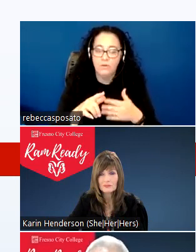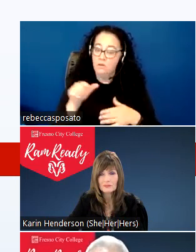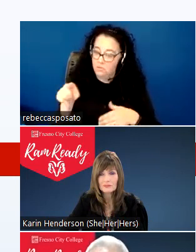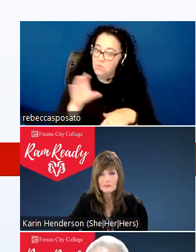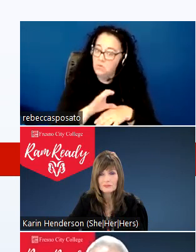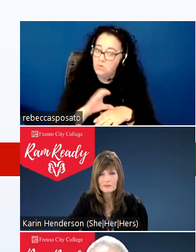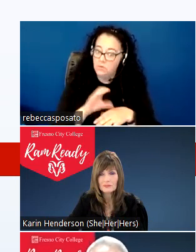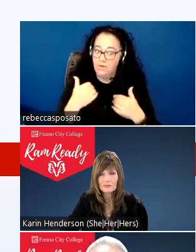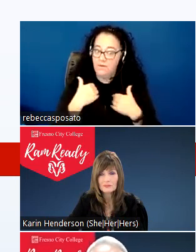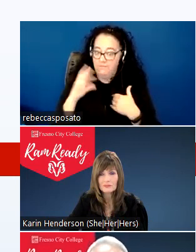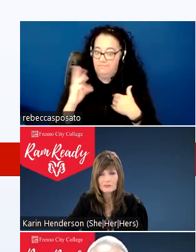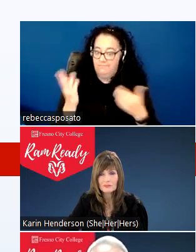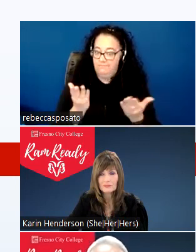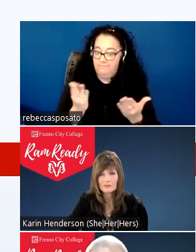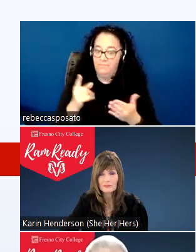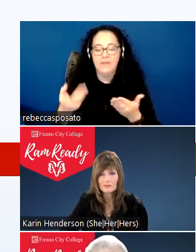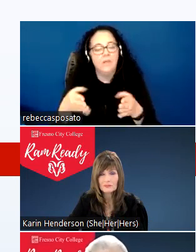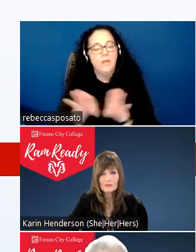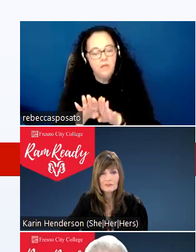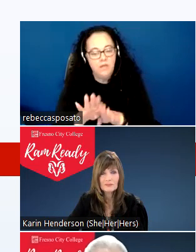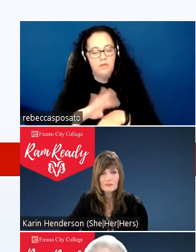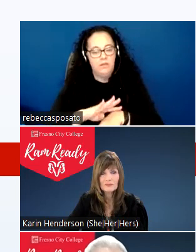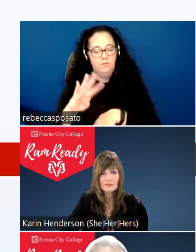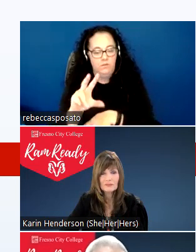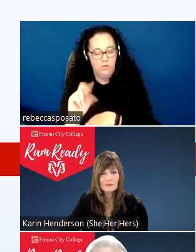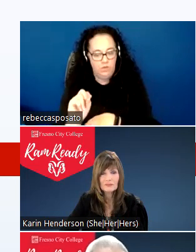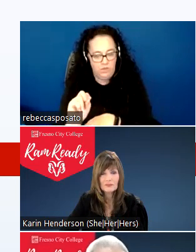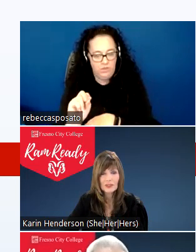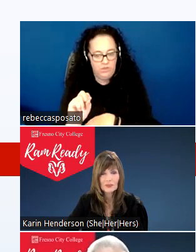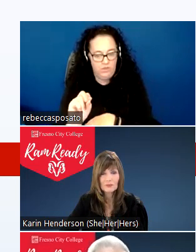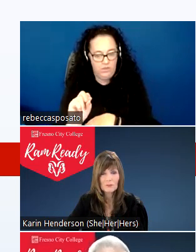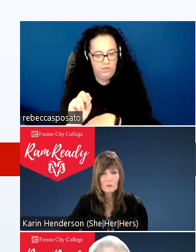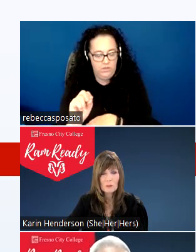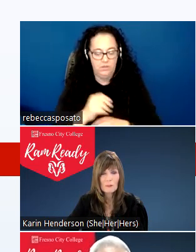we have 6 here, those shut down at 4:30.